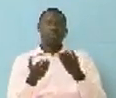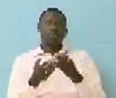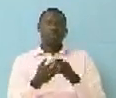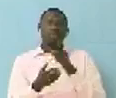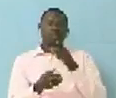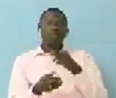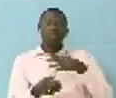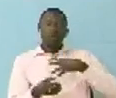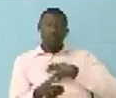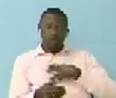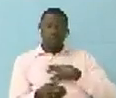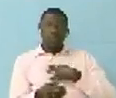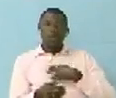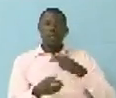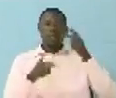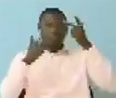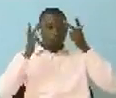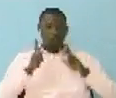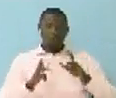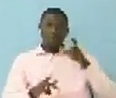He said he wanted a lawyer.